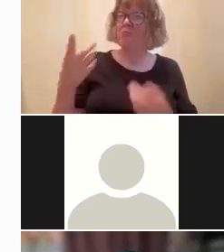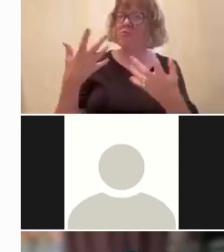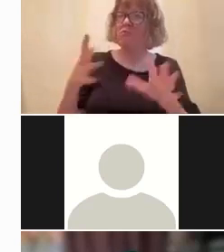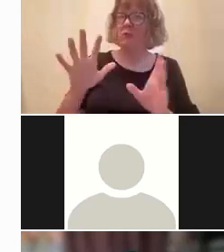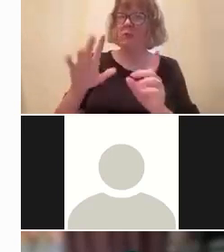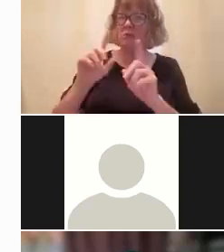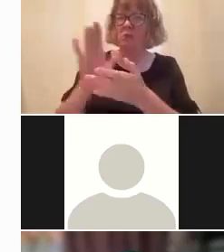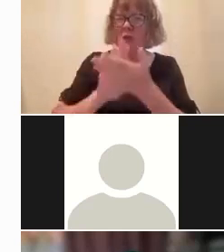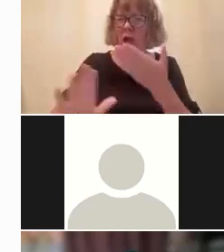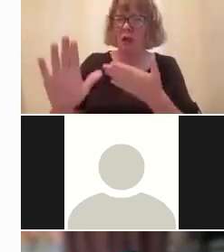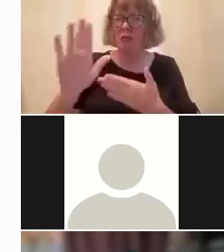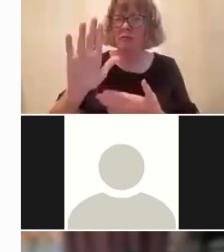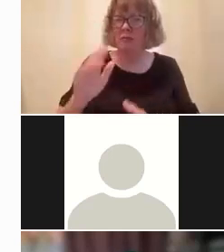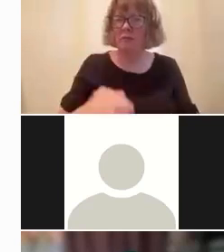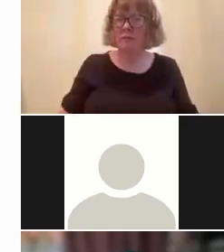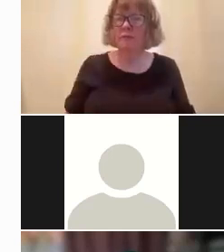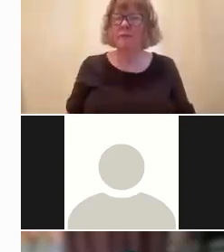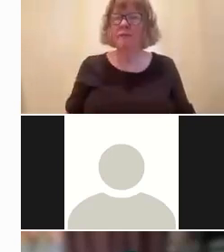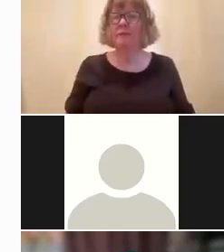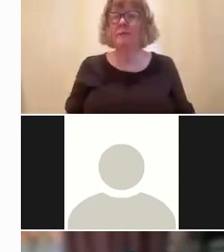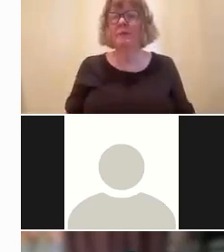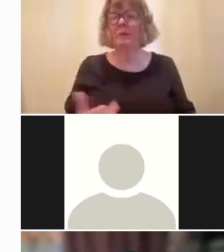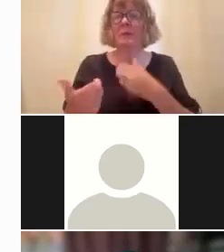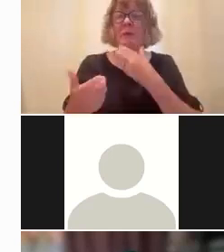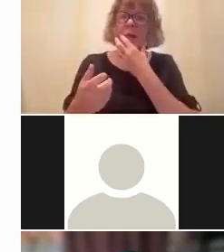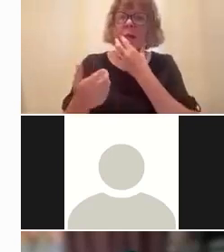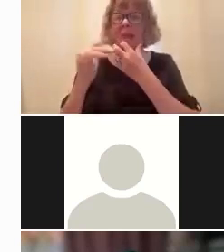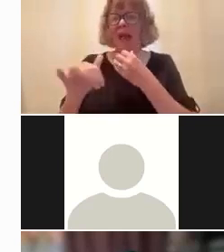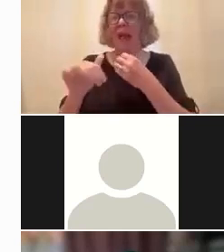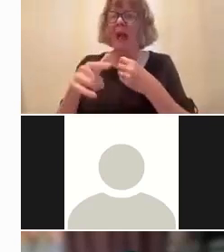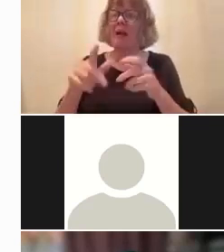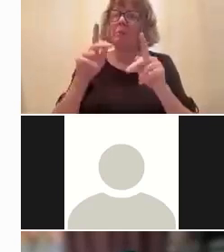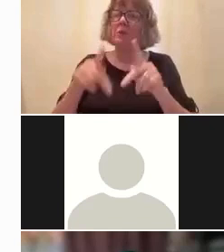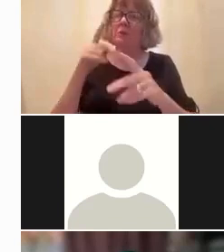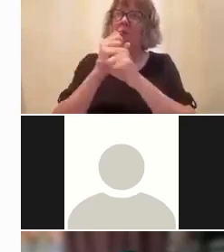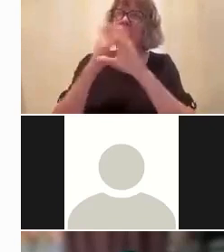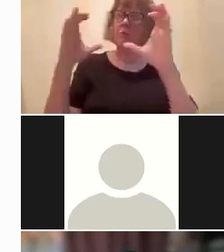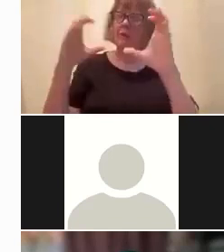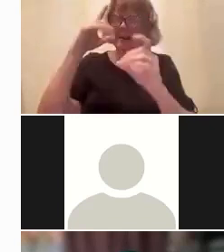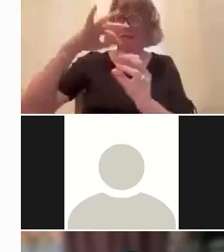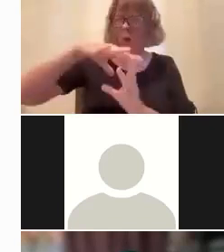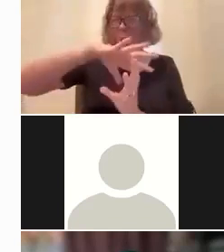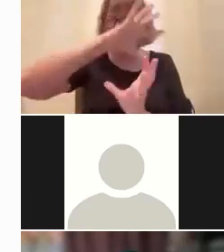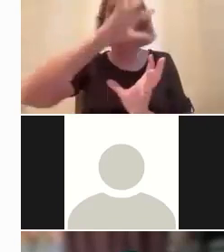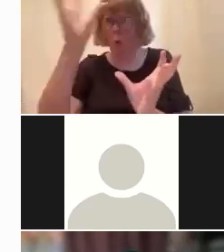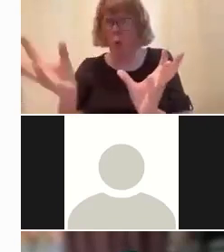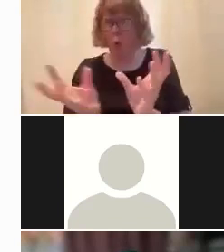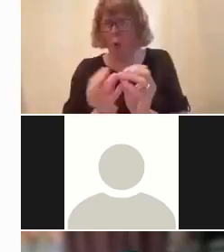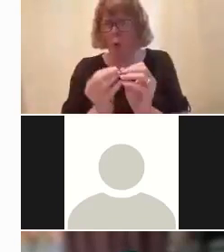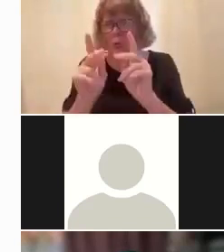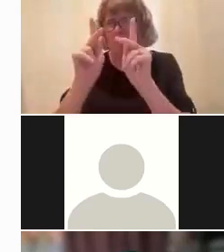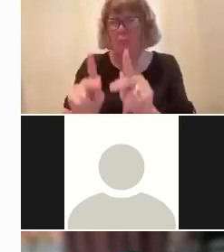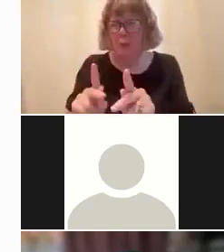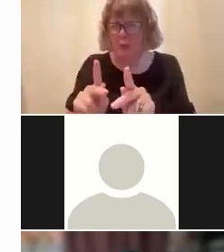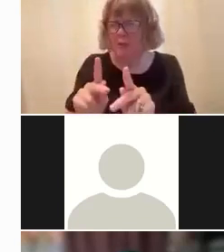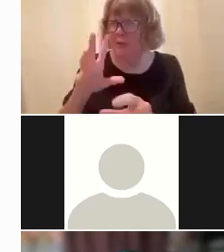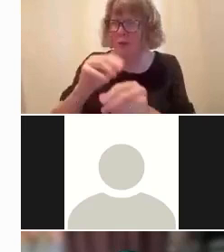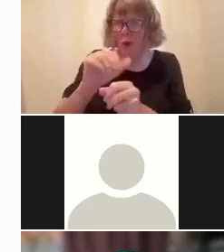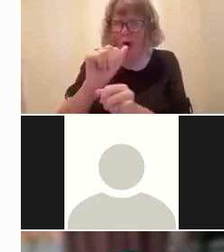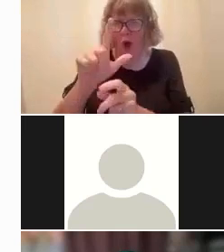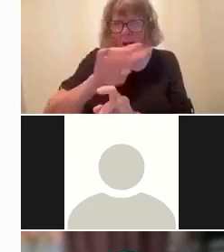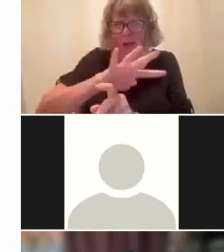educated. And when we talk about this person, we have to look at them as a whole person, including all of these